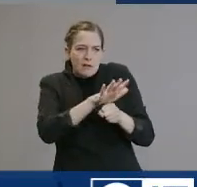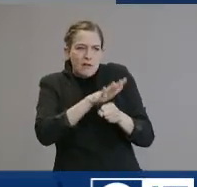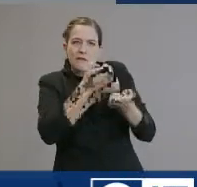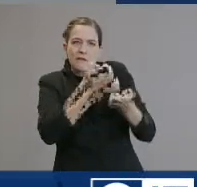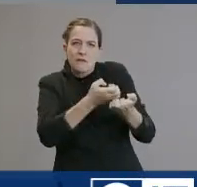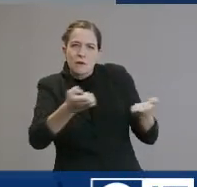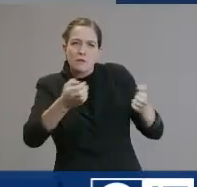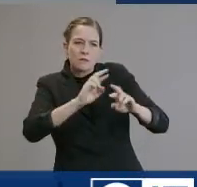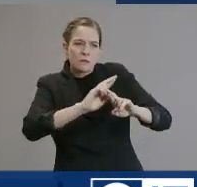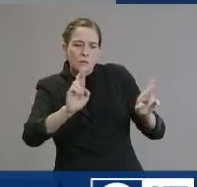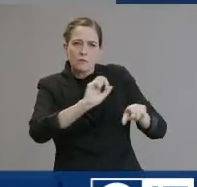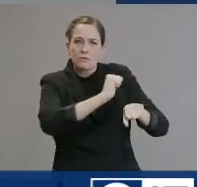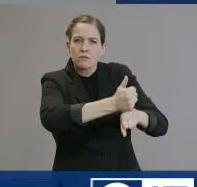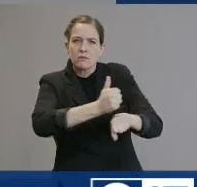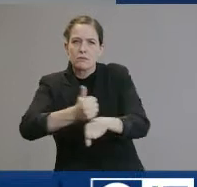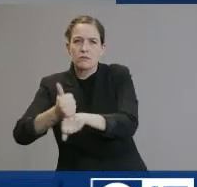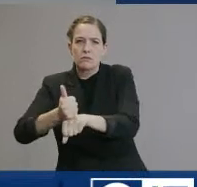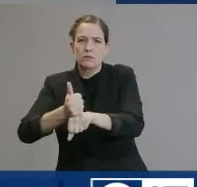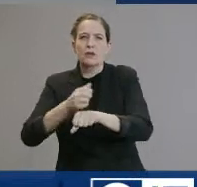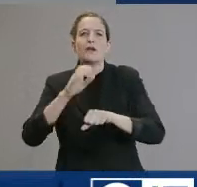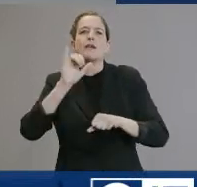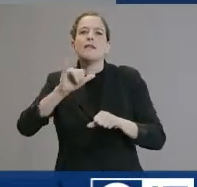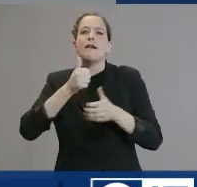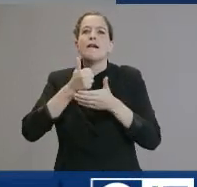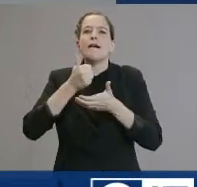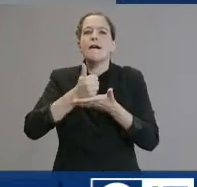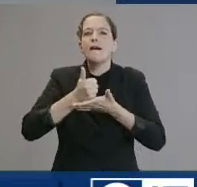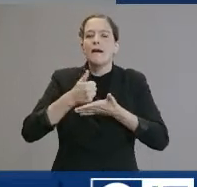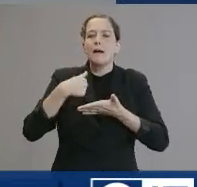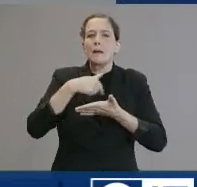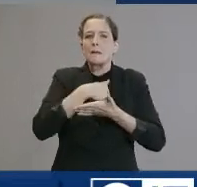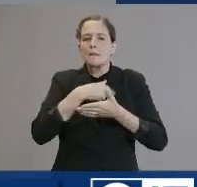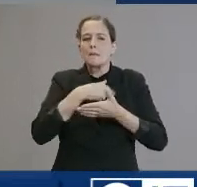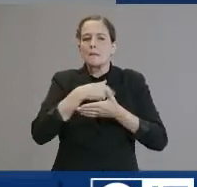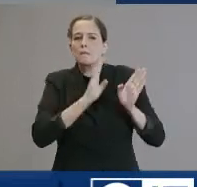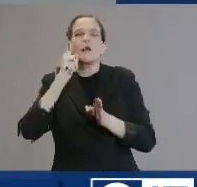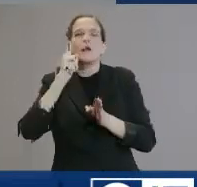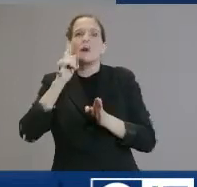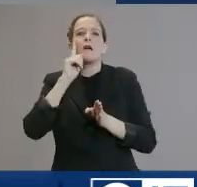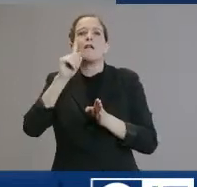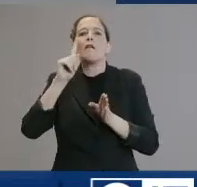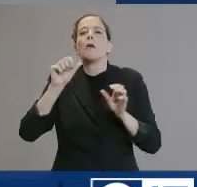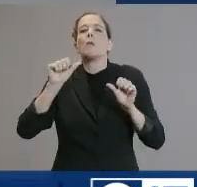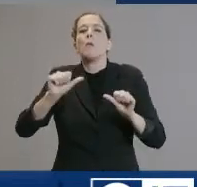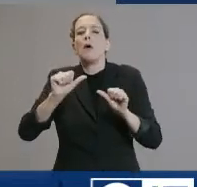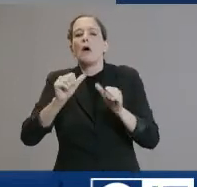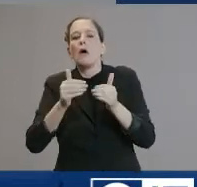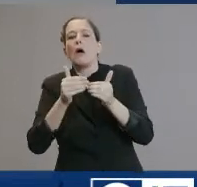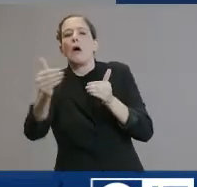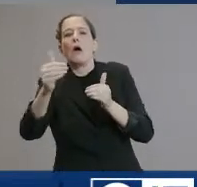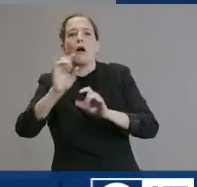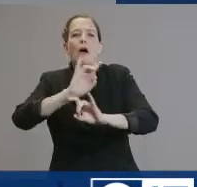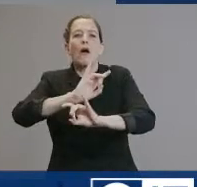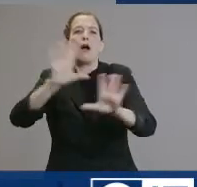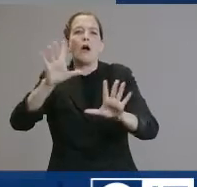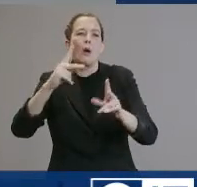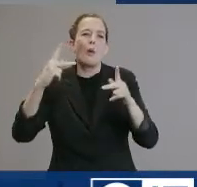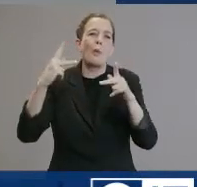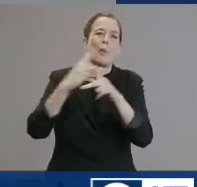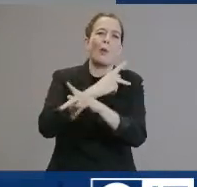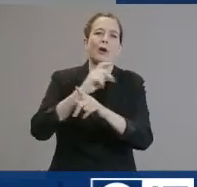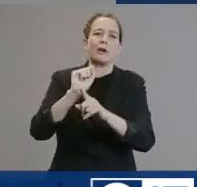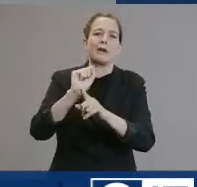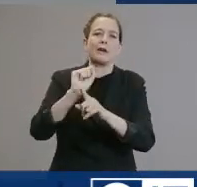a worst-case scenario. So we required hospitals to activate their emergency plans at the